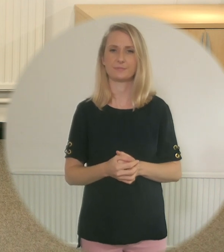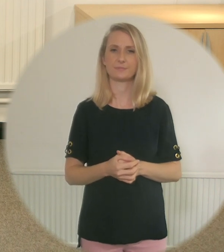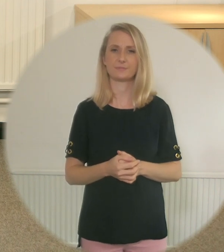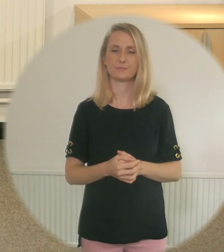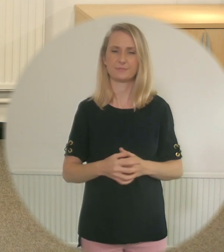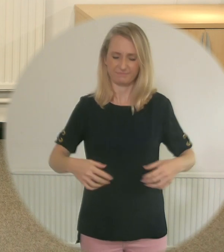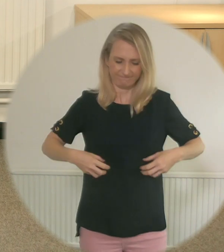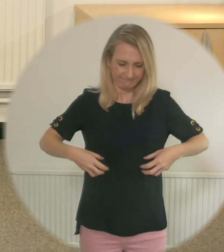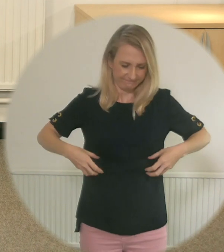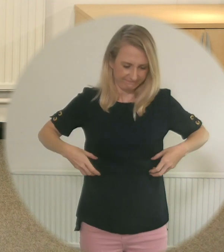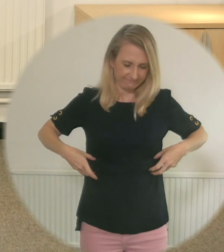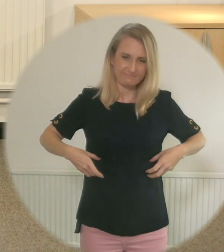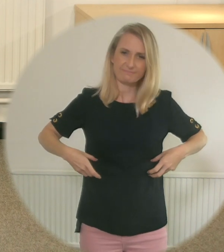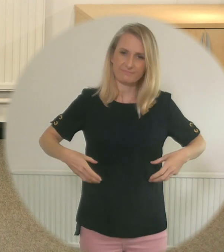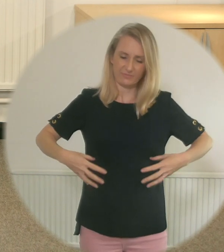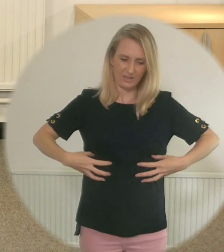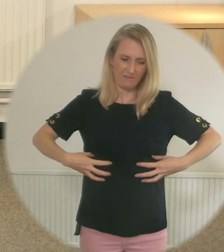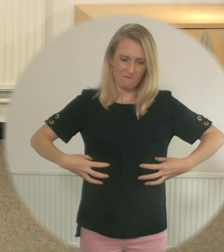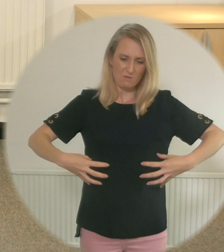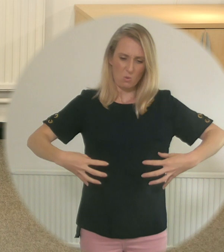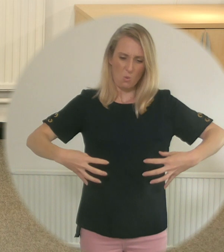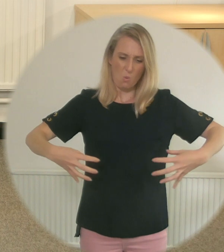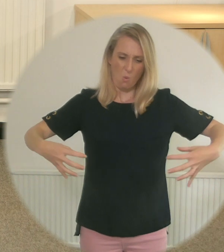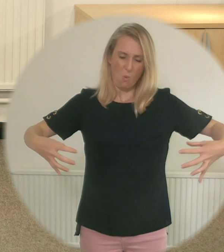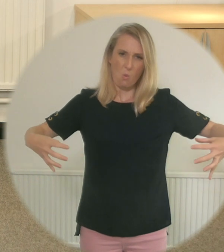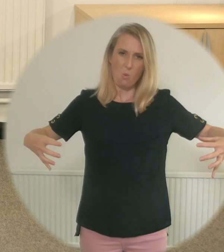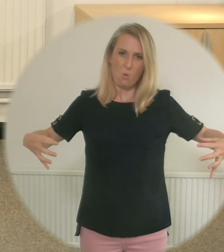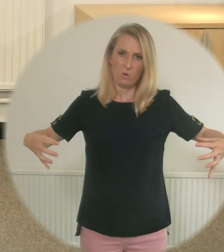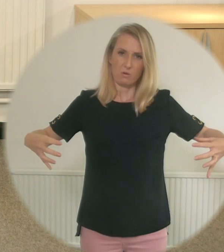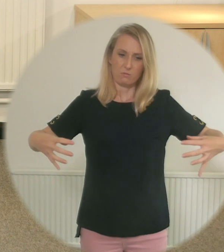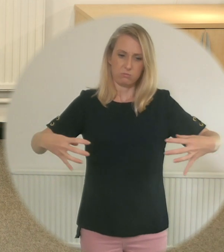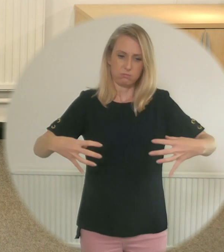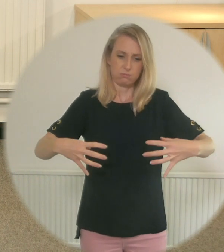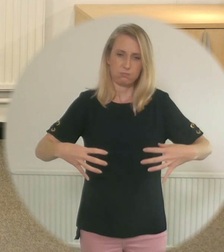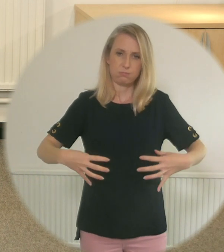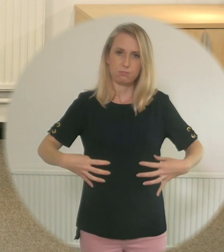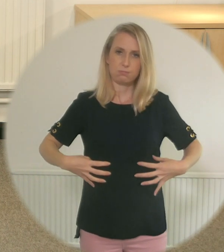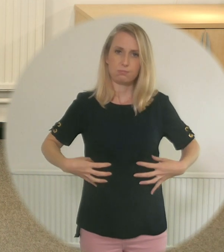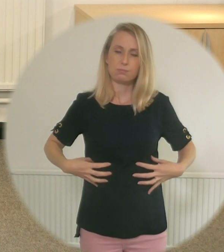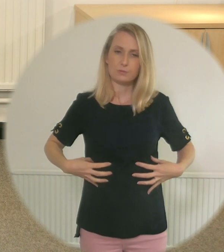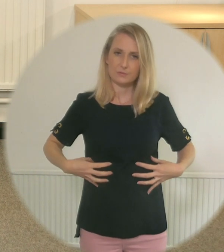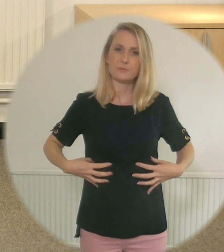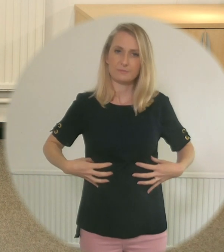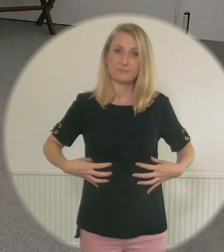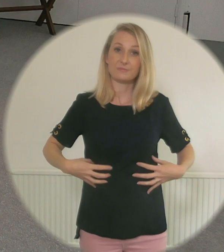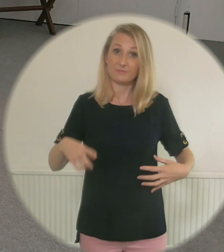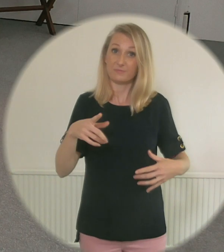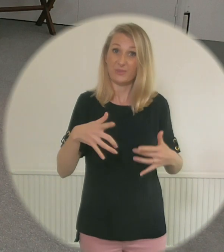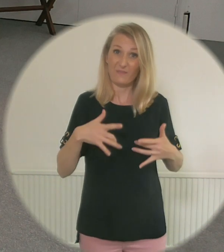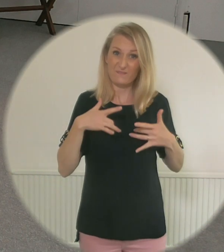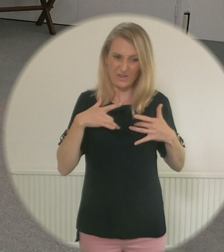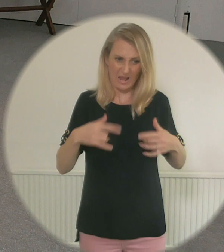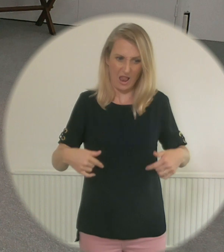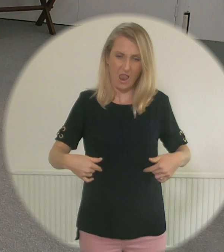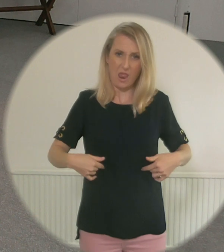The rib cage is moving forwards and sideways, and it's also moving backwards, so you might feel the breath in